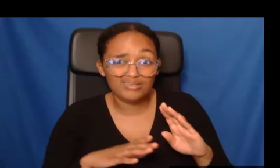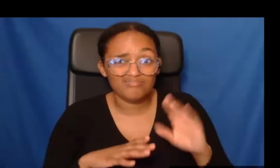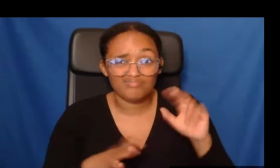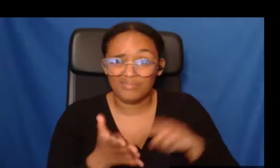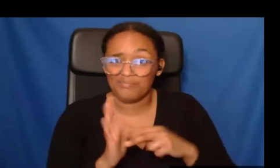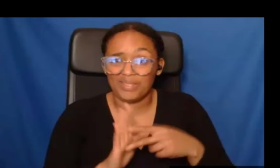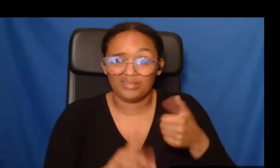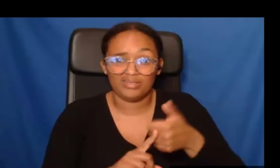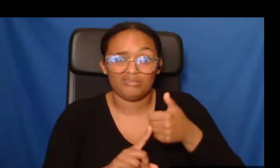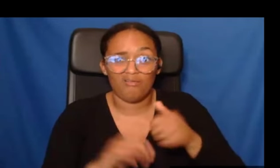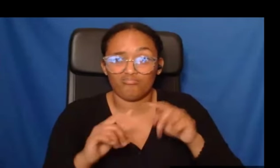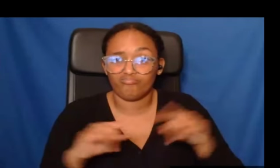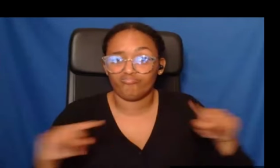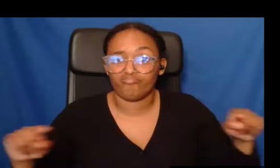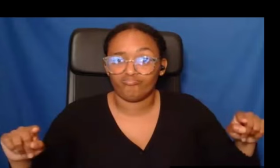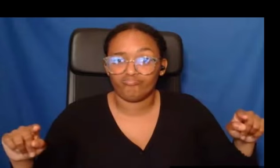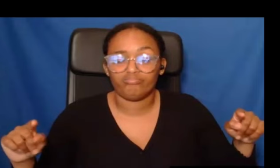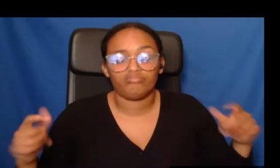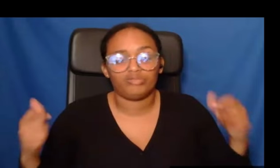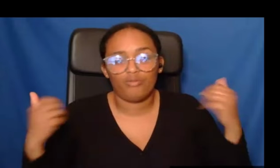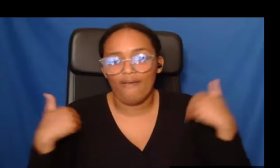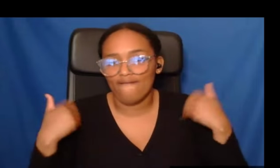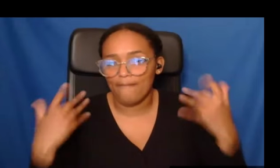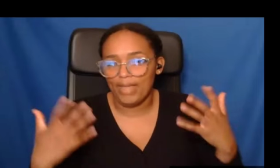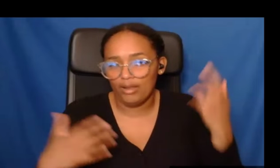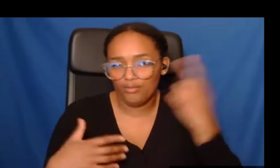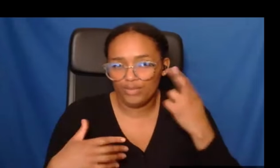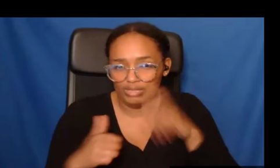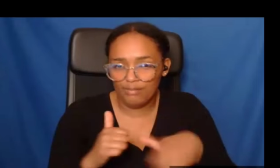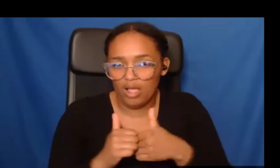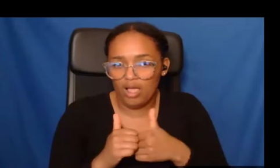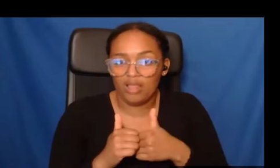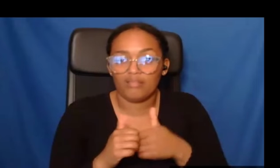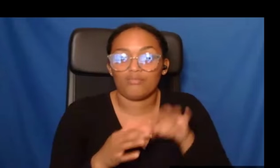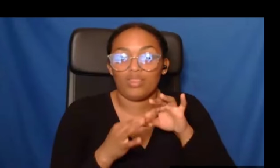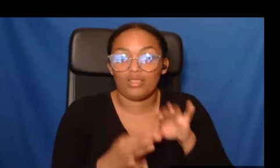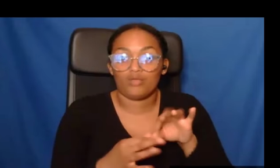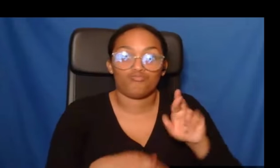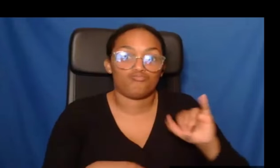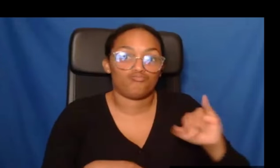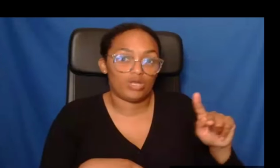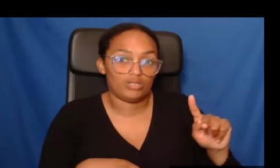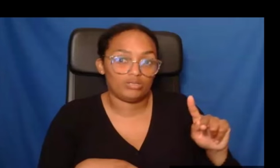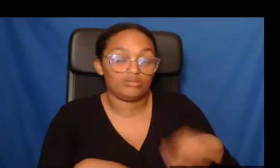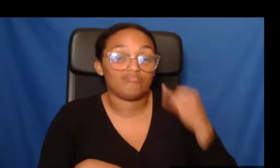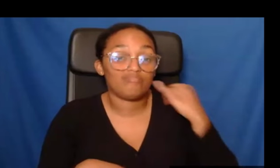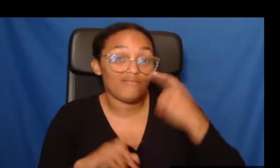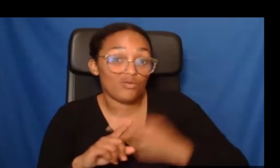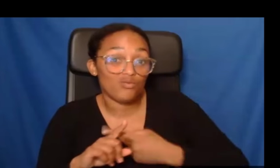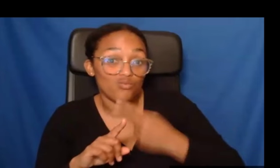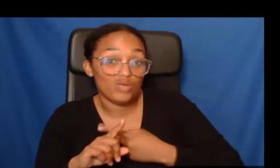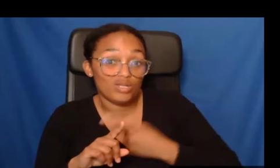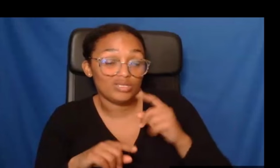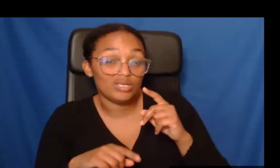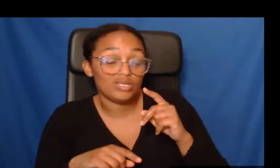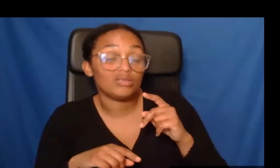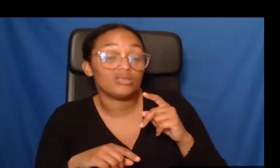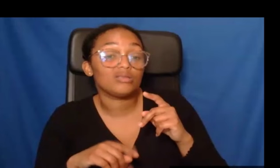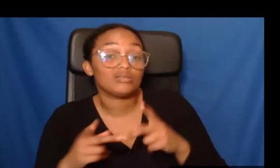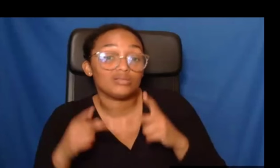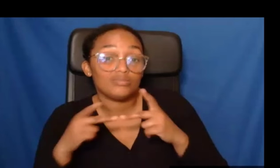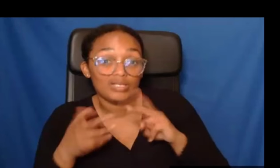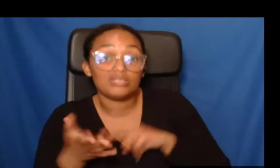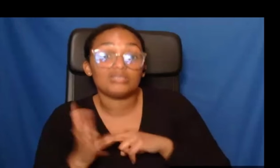on all the variables that make up that risk. They're renting a space, they're not insuring the actual